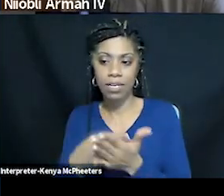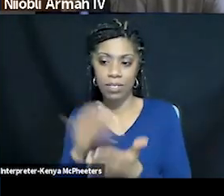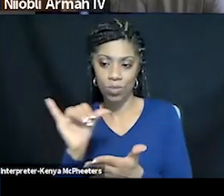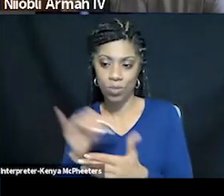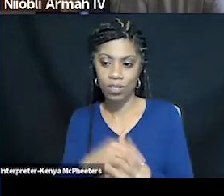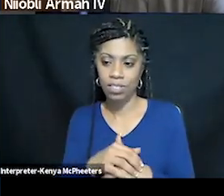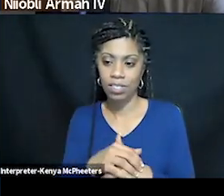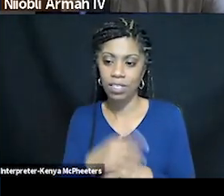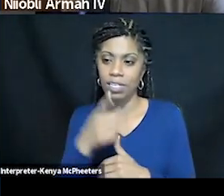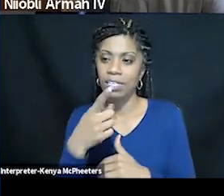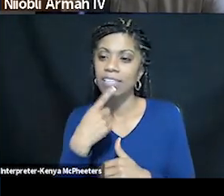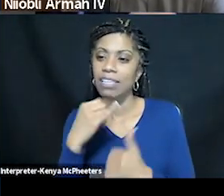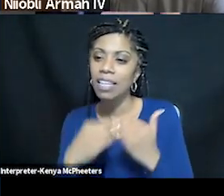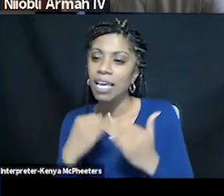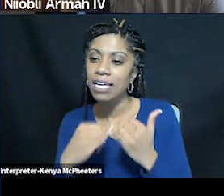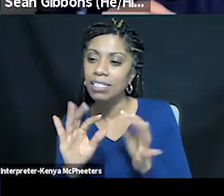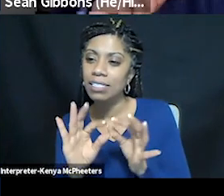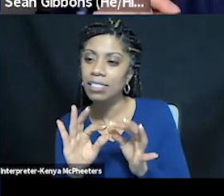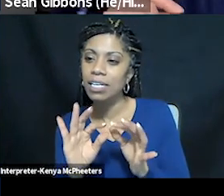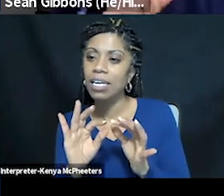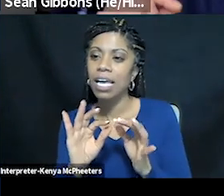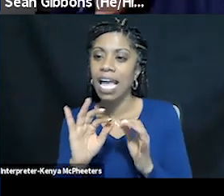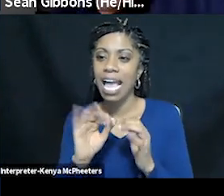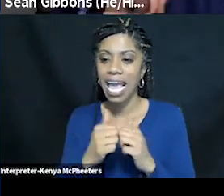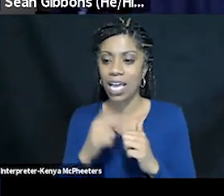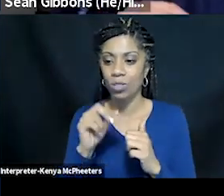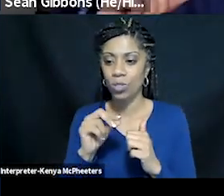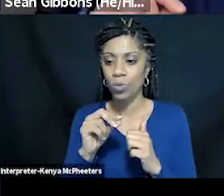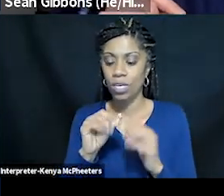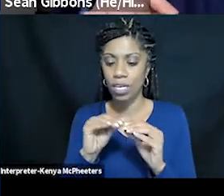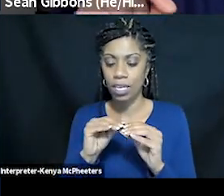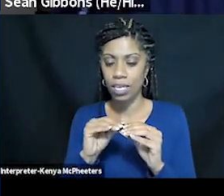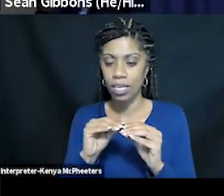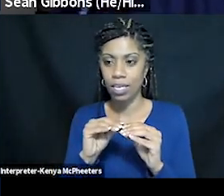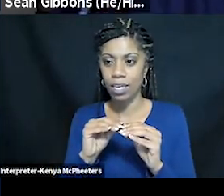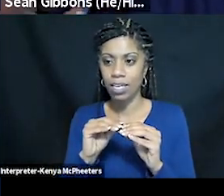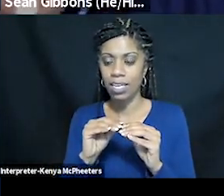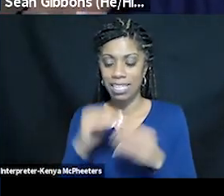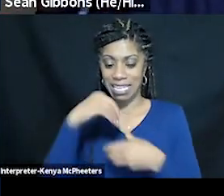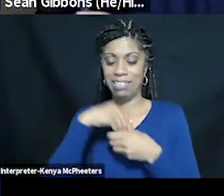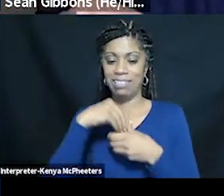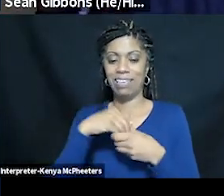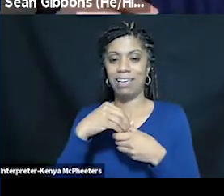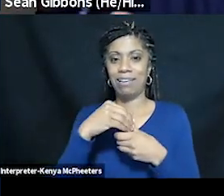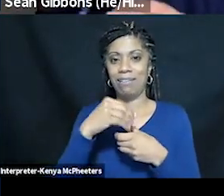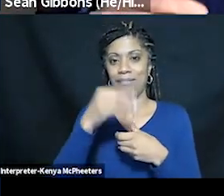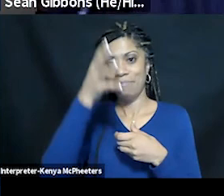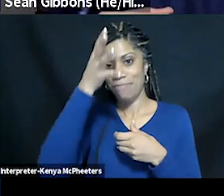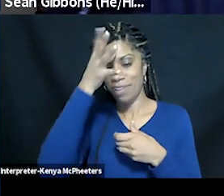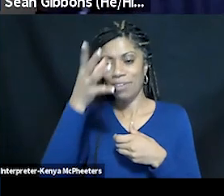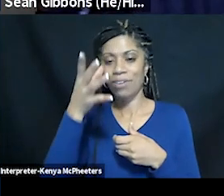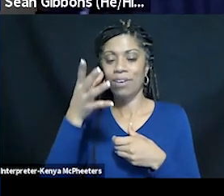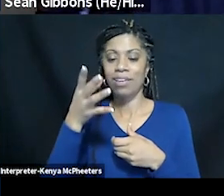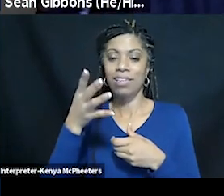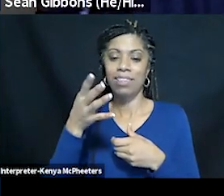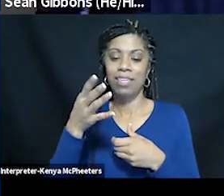Sean, say the last part again, just the last part. How do we move beyond the inherently paternalistic messaging of white money funding